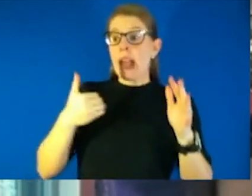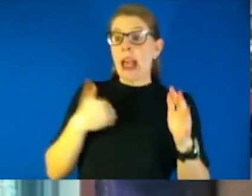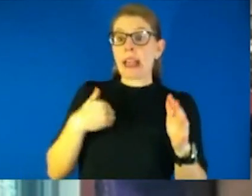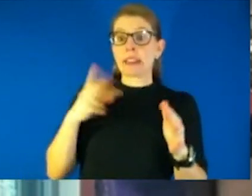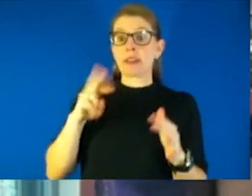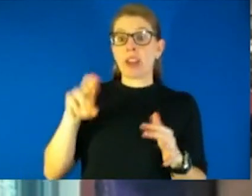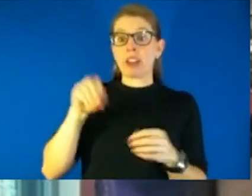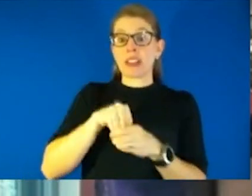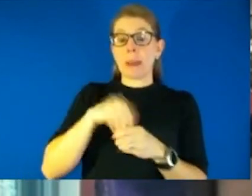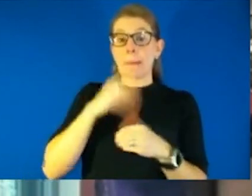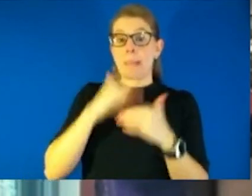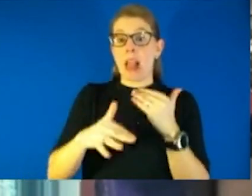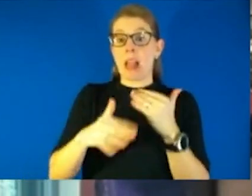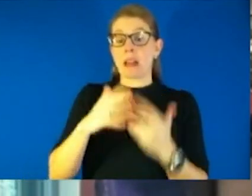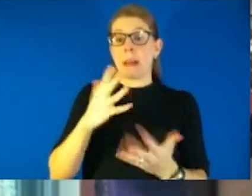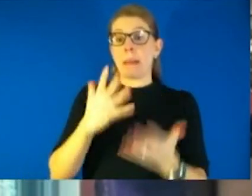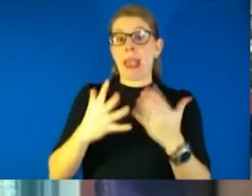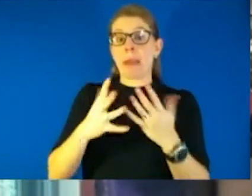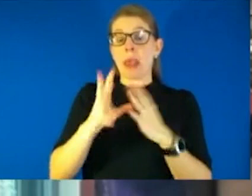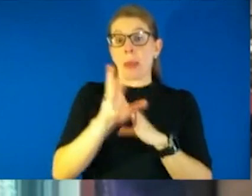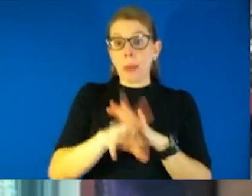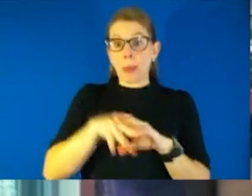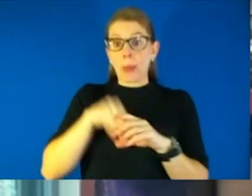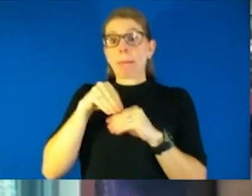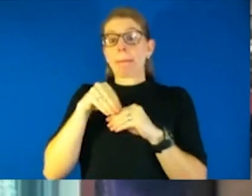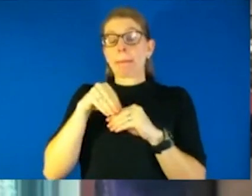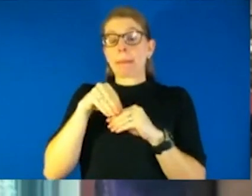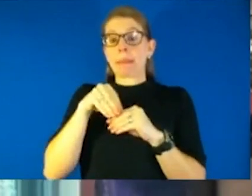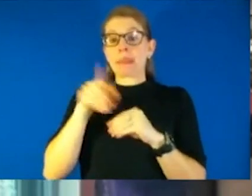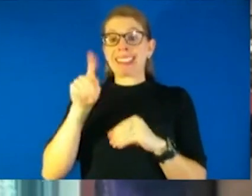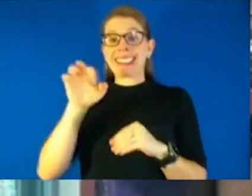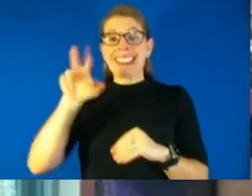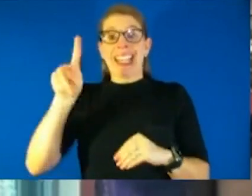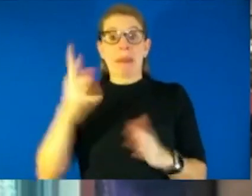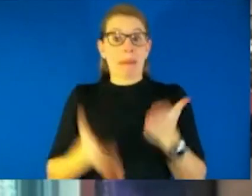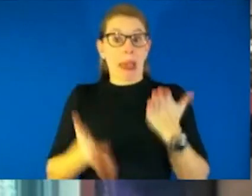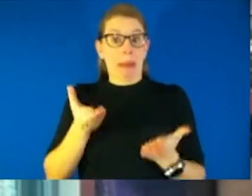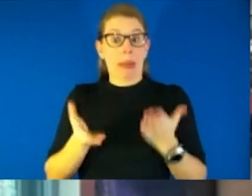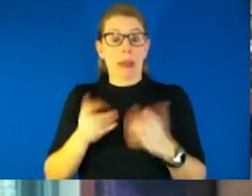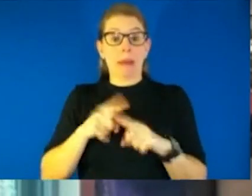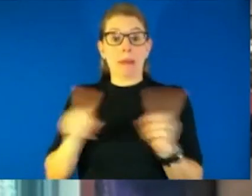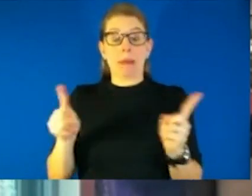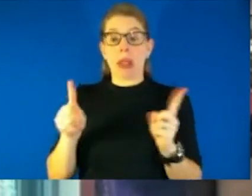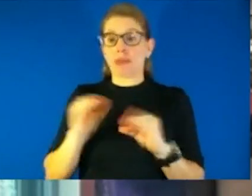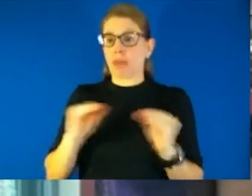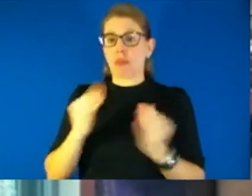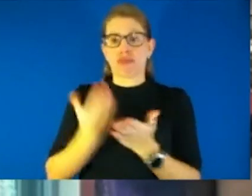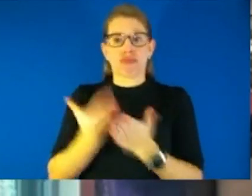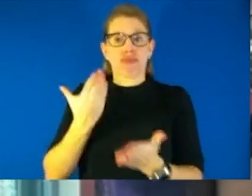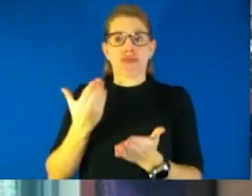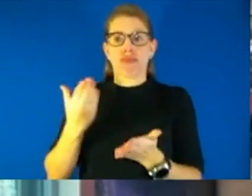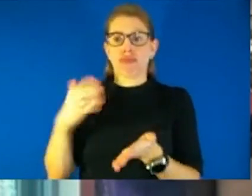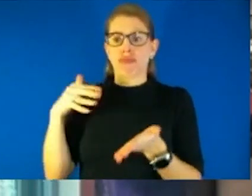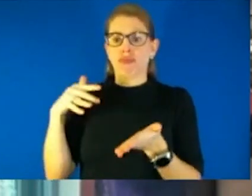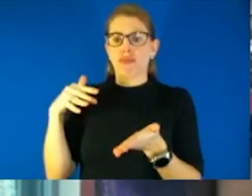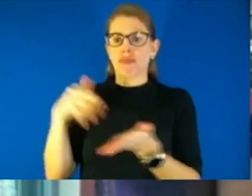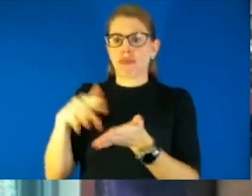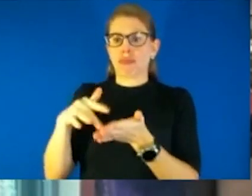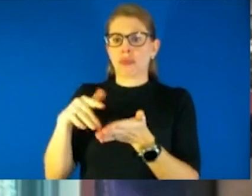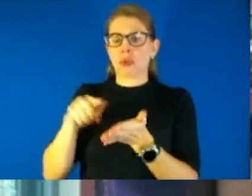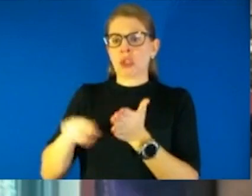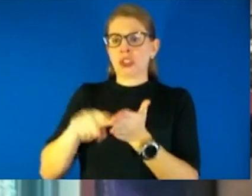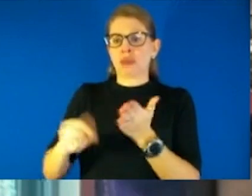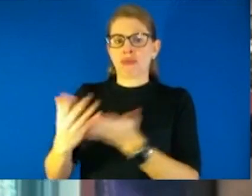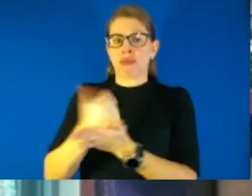that virus may go into the feeding tick, but there are no data, and I think it's highly unlikely